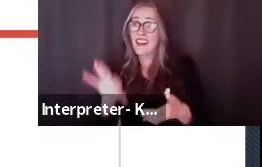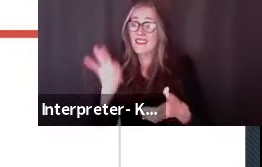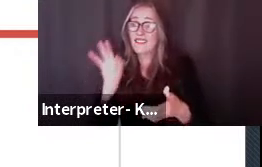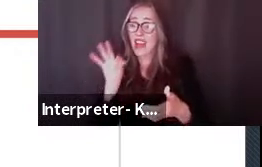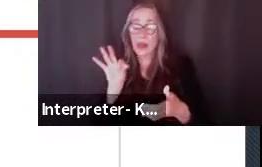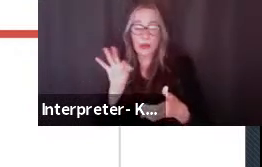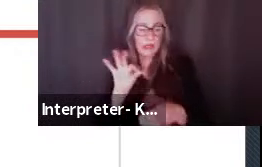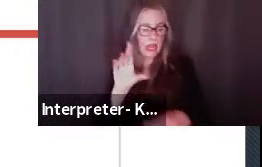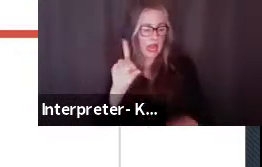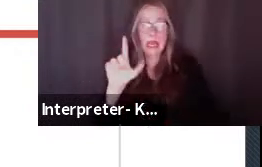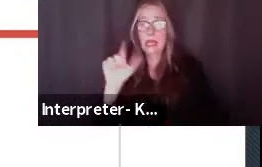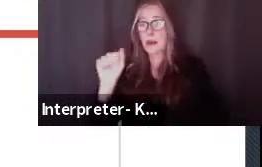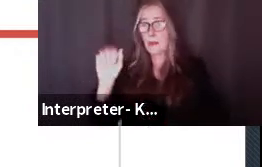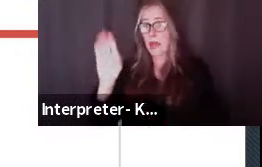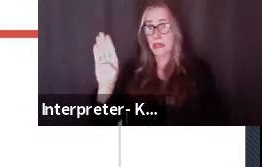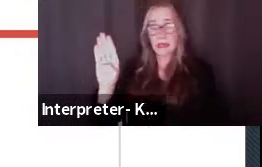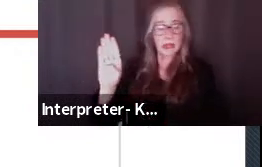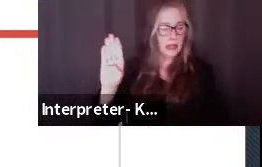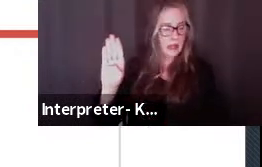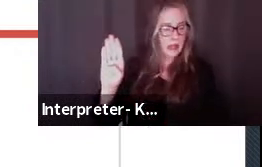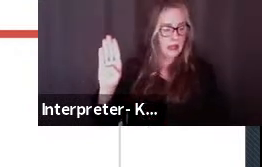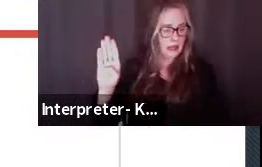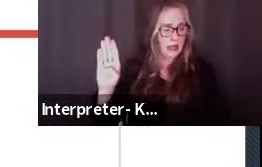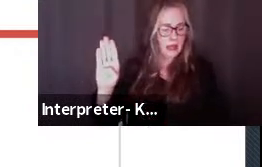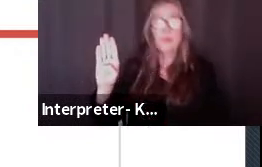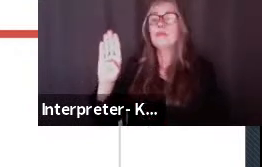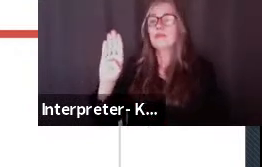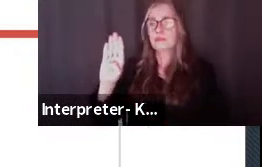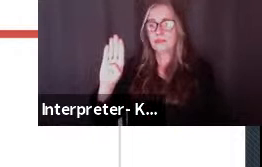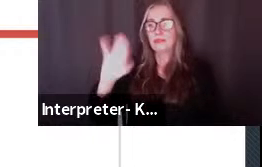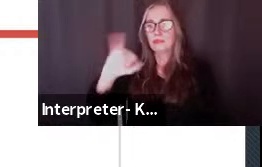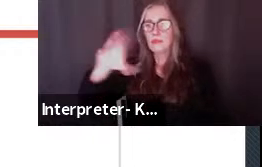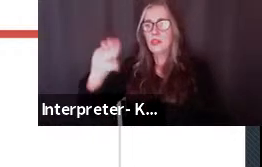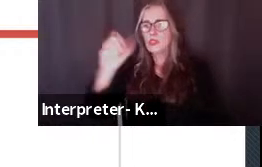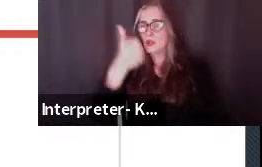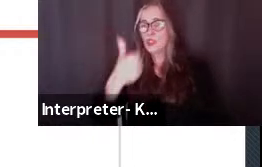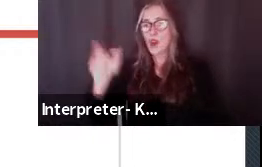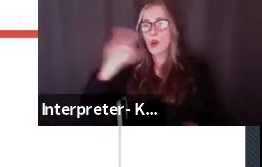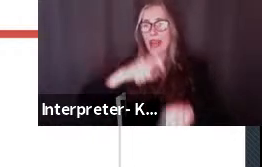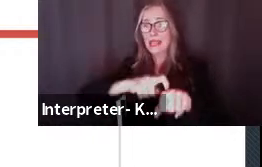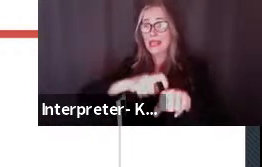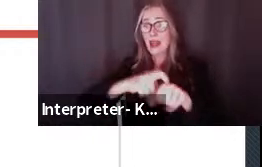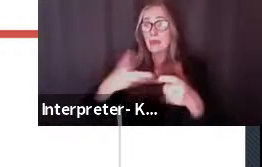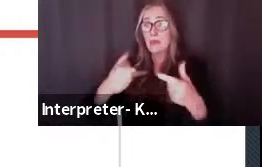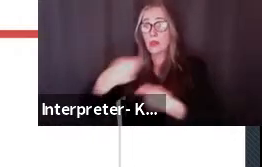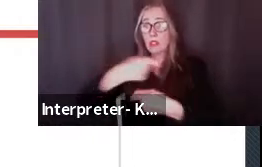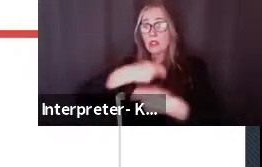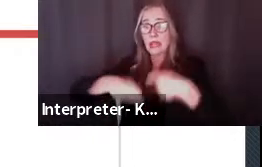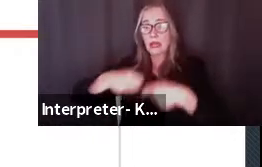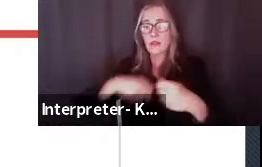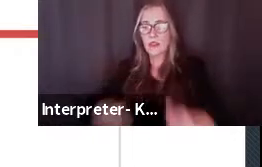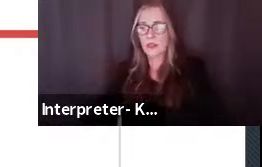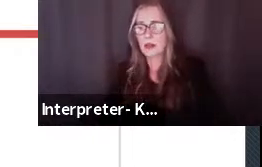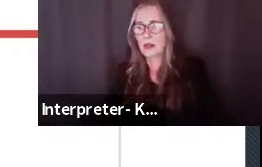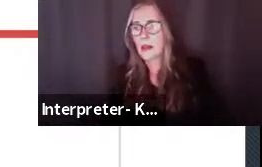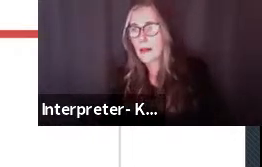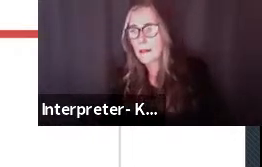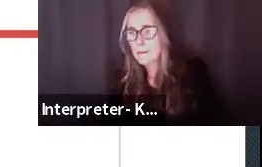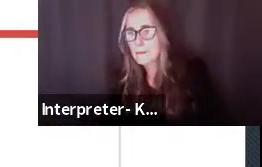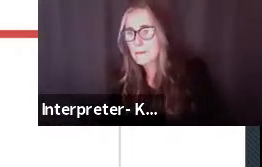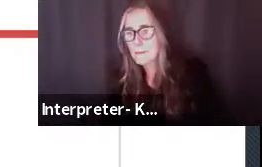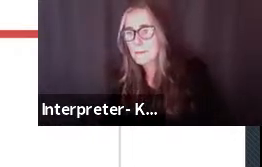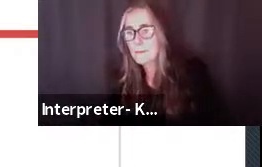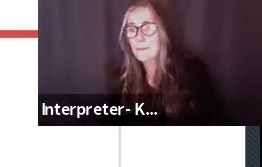was um that derived information from these requests and that documents the experiences of over